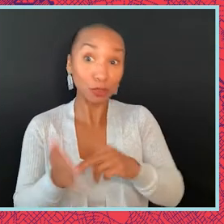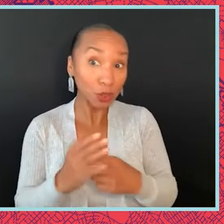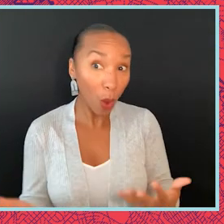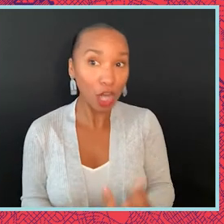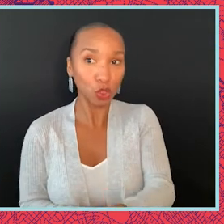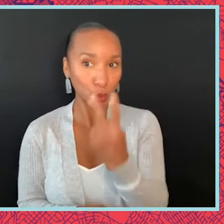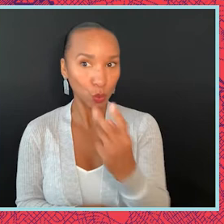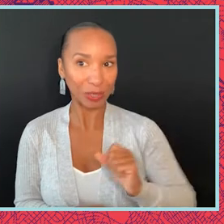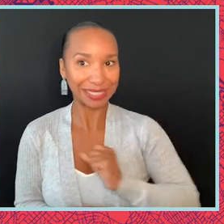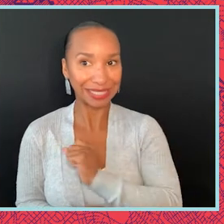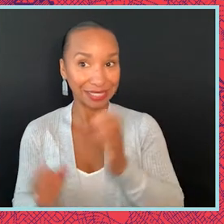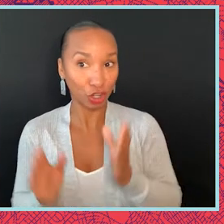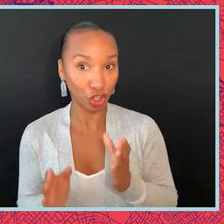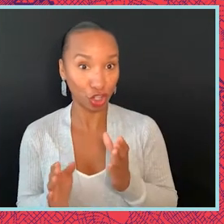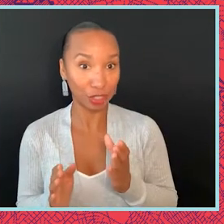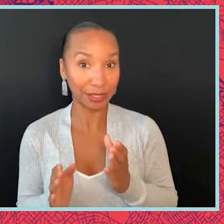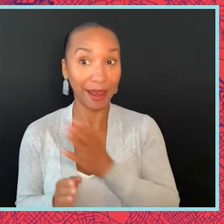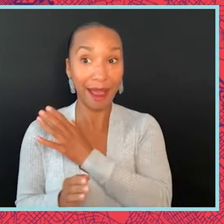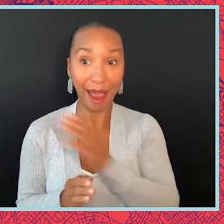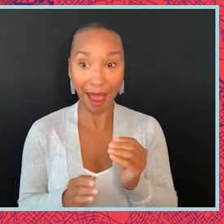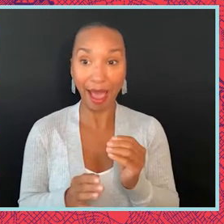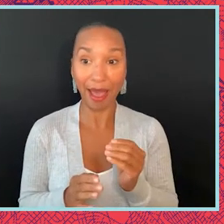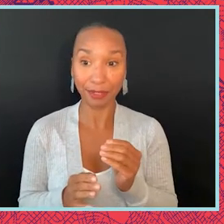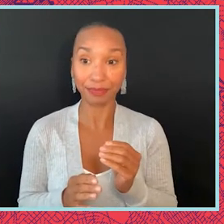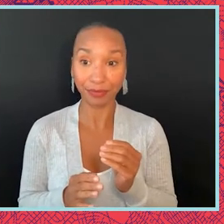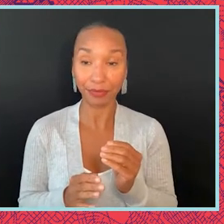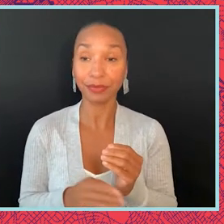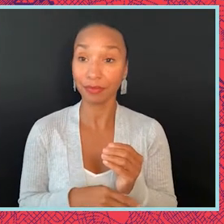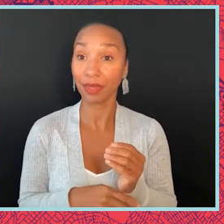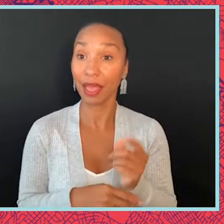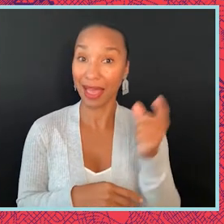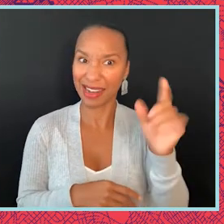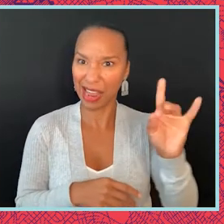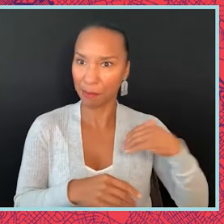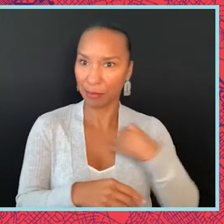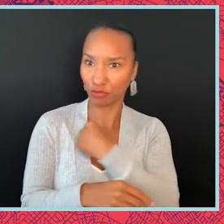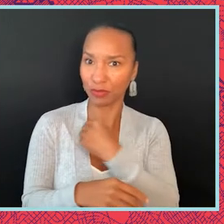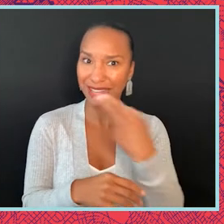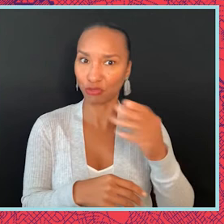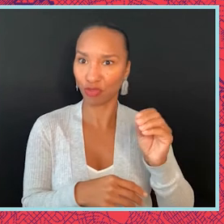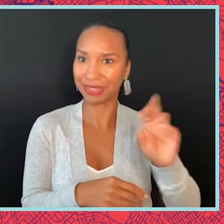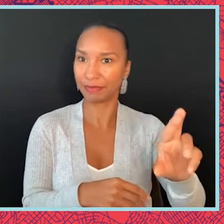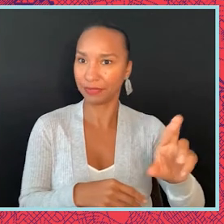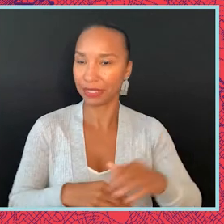is two senators and, based on our population, a member of the House of Representatives. And